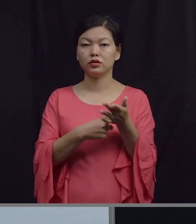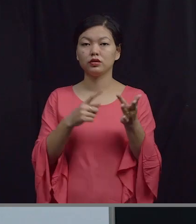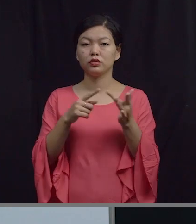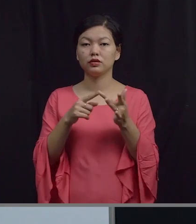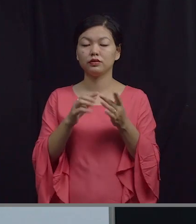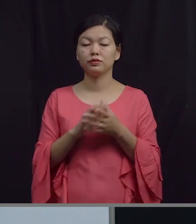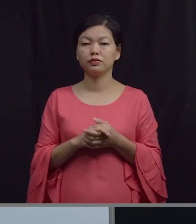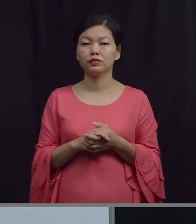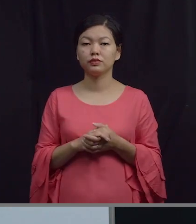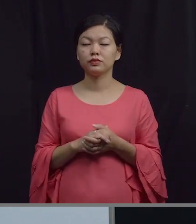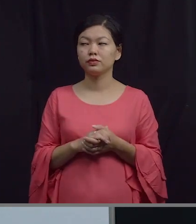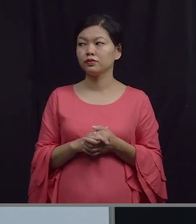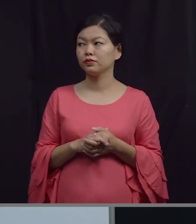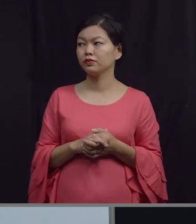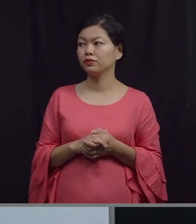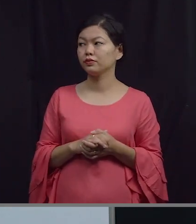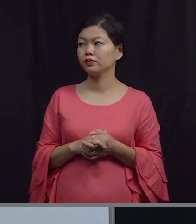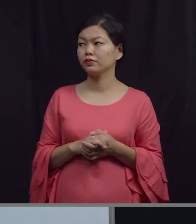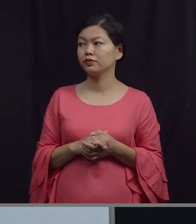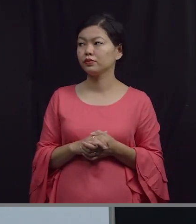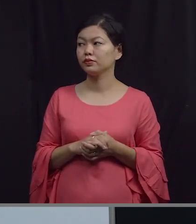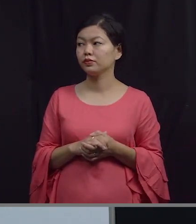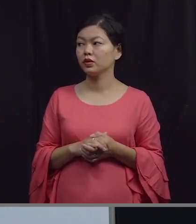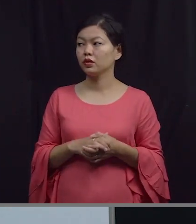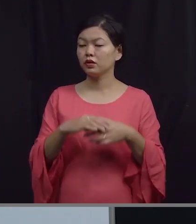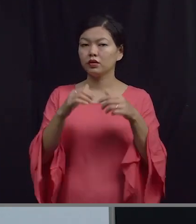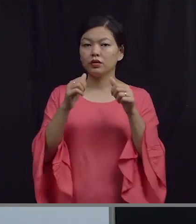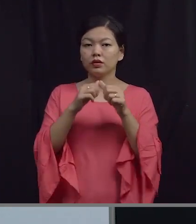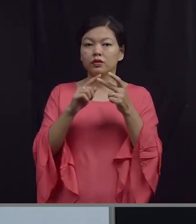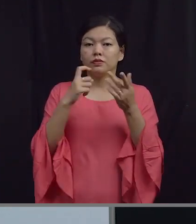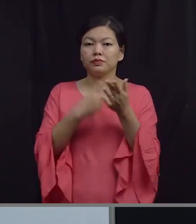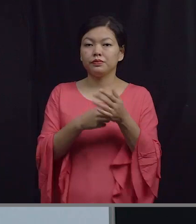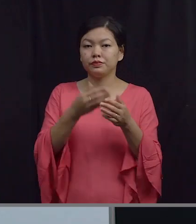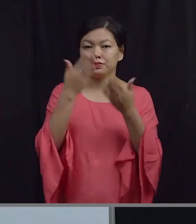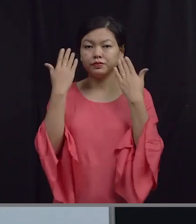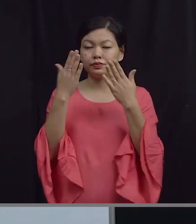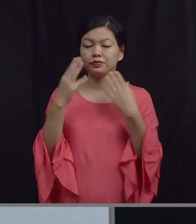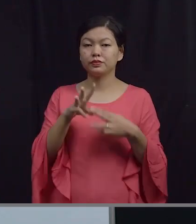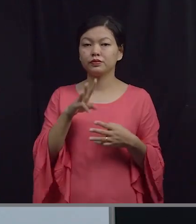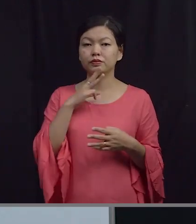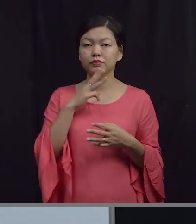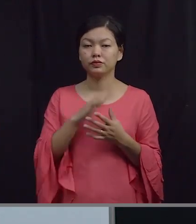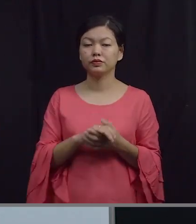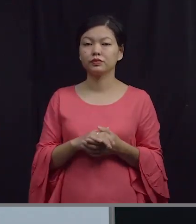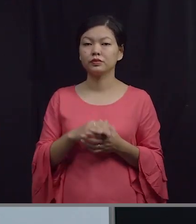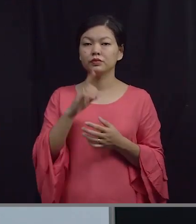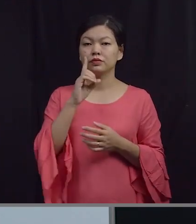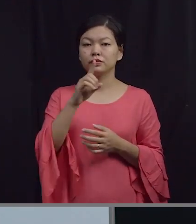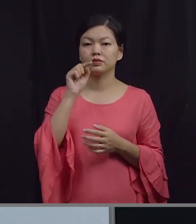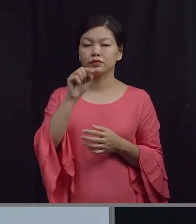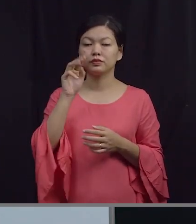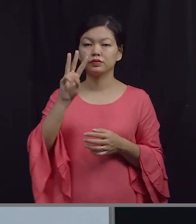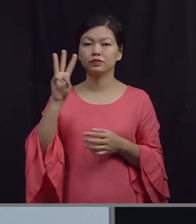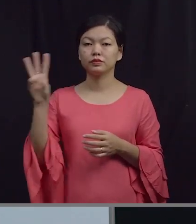is air and water, equal how much? This is 1.33. Okay. Next,